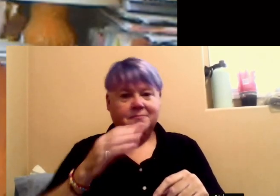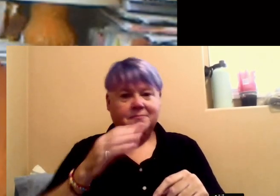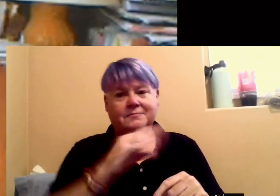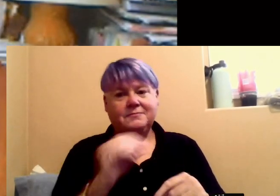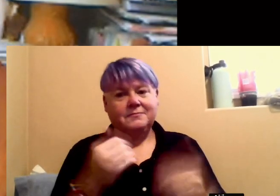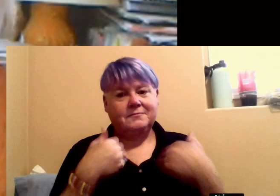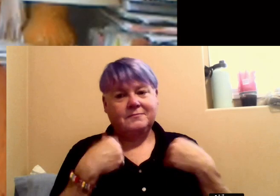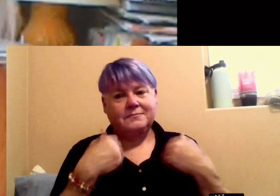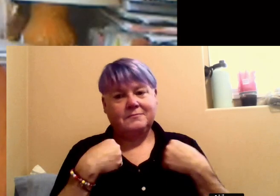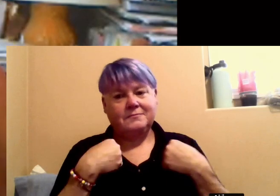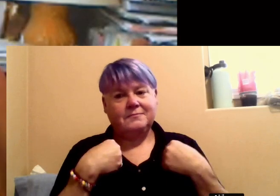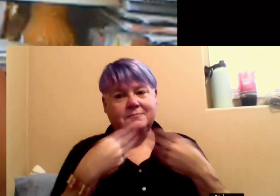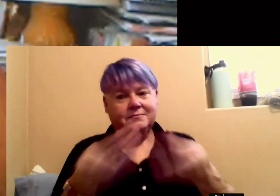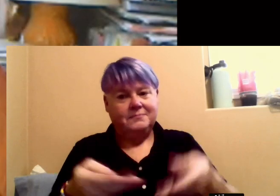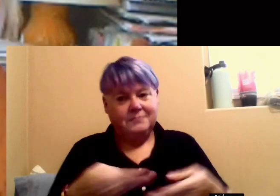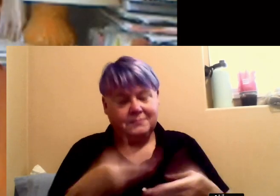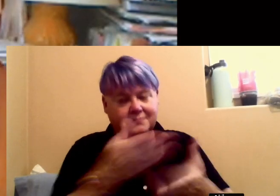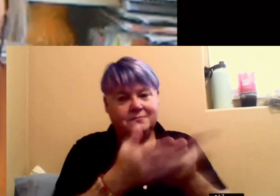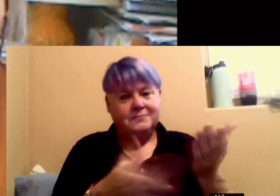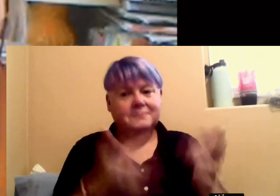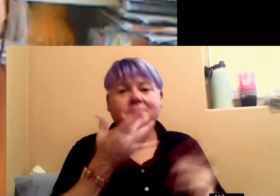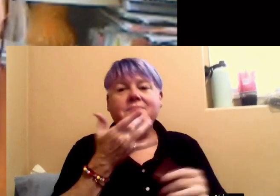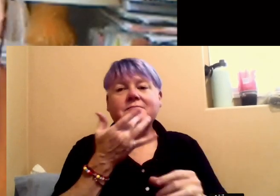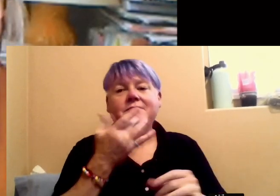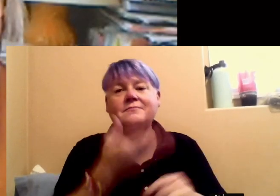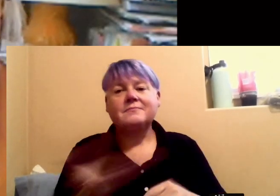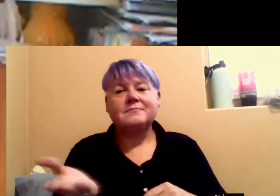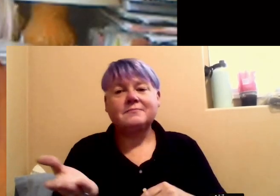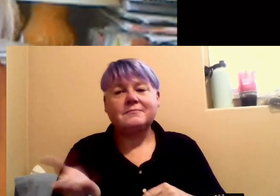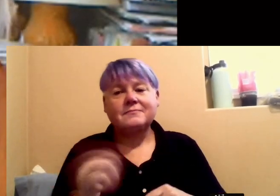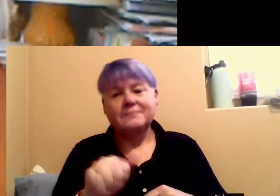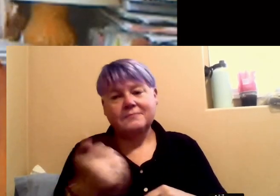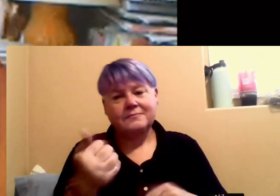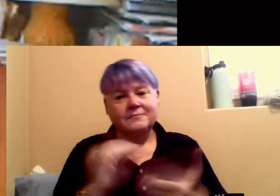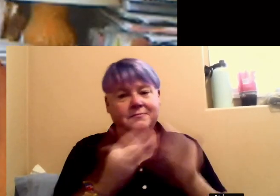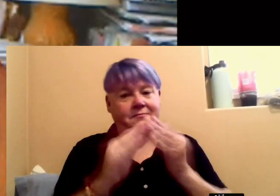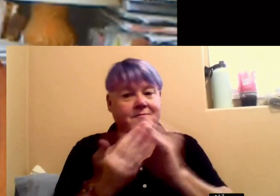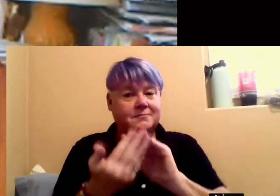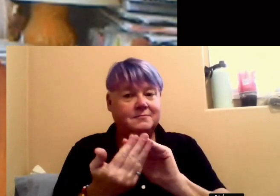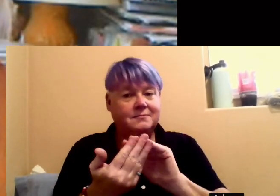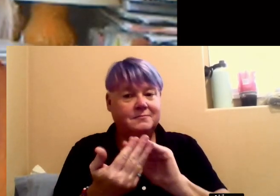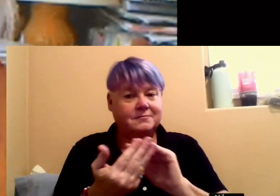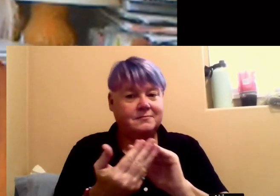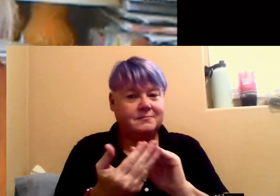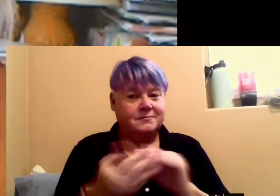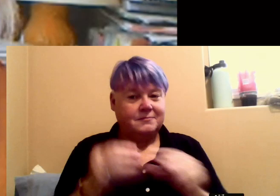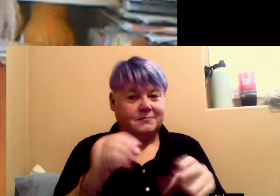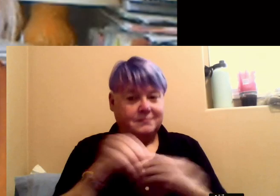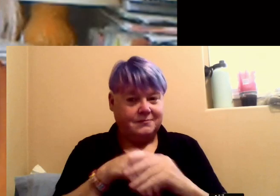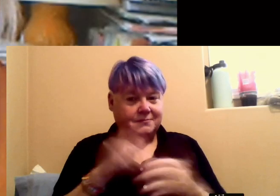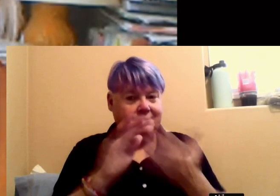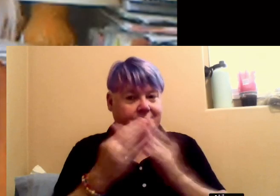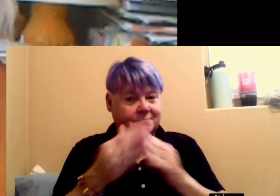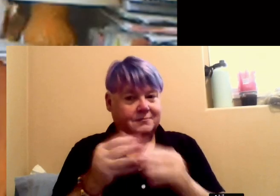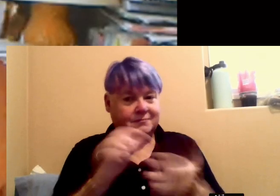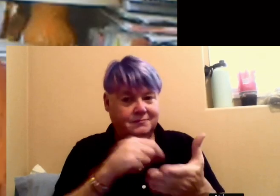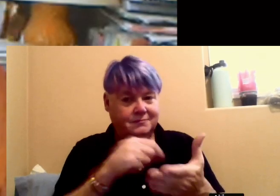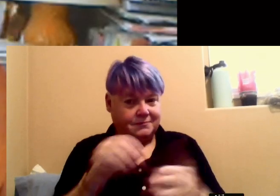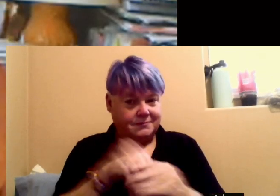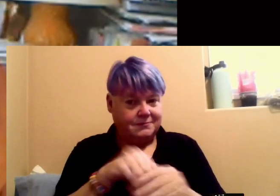have brought some of my favorite bits of some other cities and stuck them into the city that I write in.